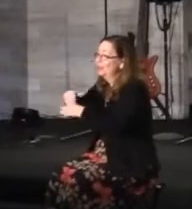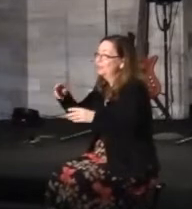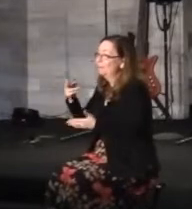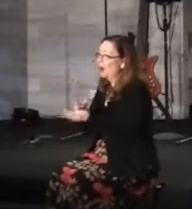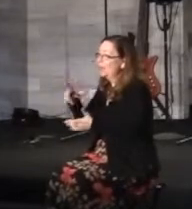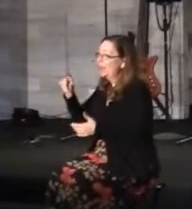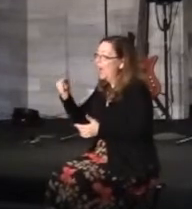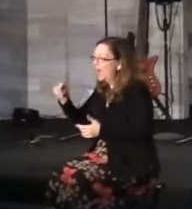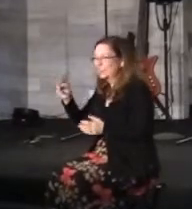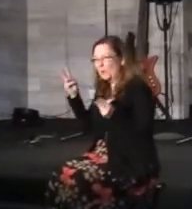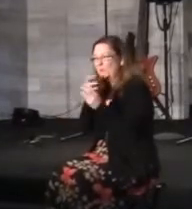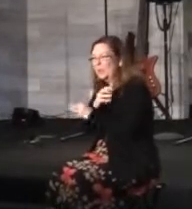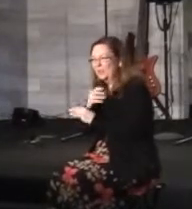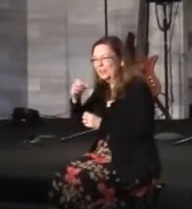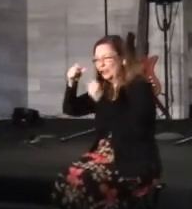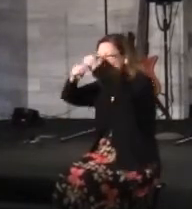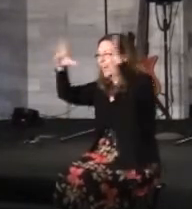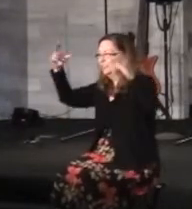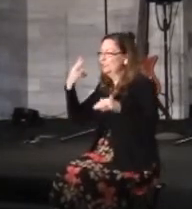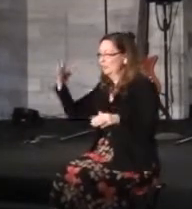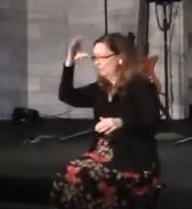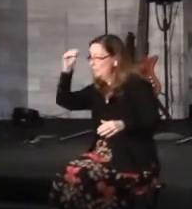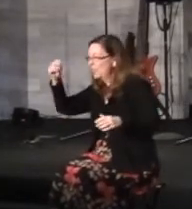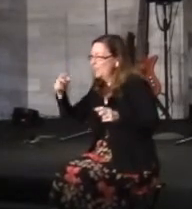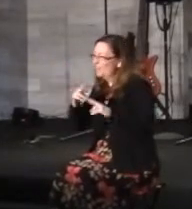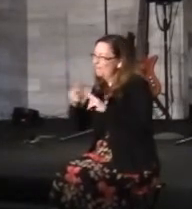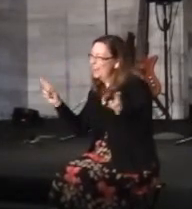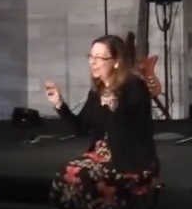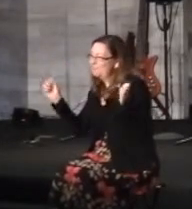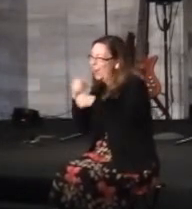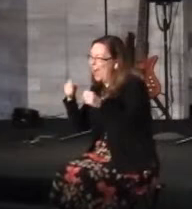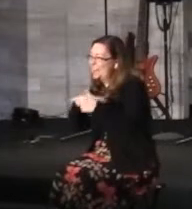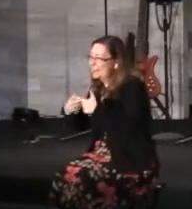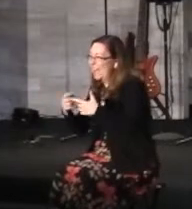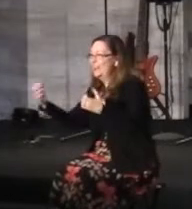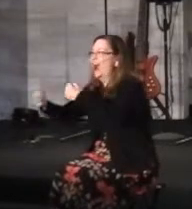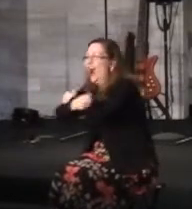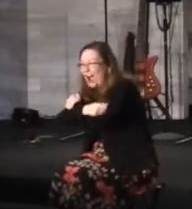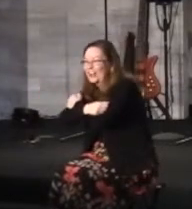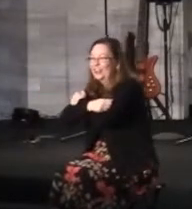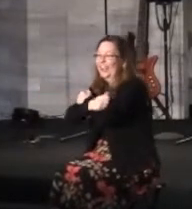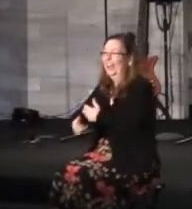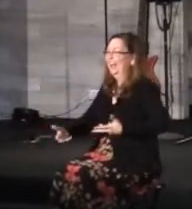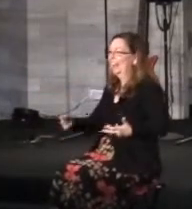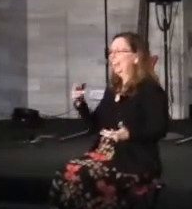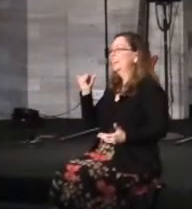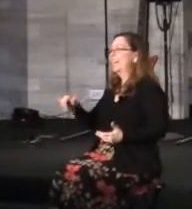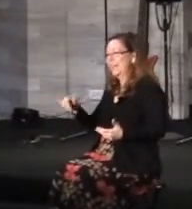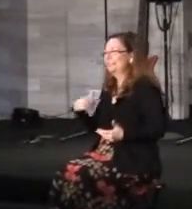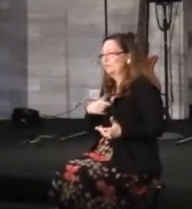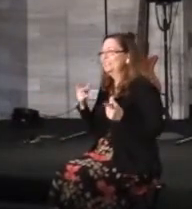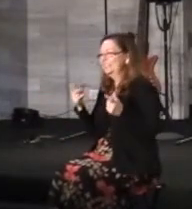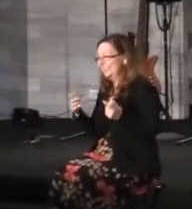that weird? I mean, can you imagine seeing two guys ready to fight each other? And the next thing you know, they're hugging each other. But that's what we